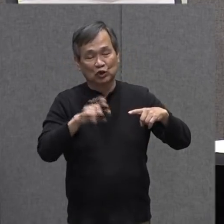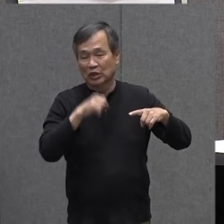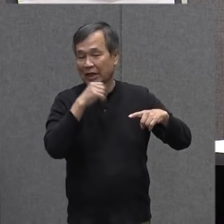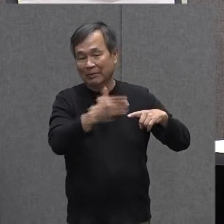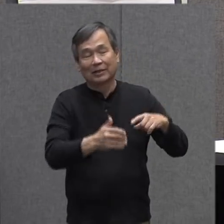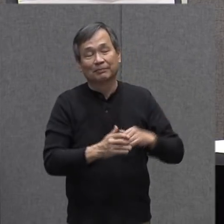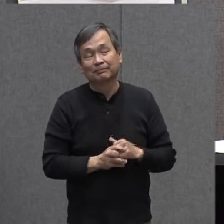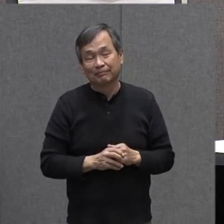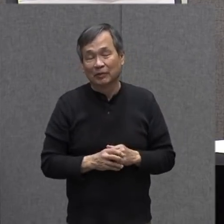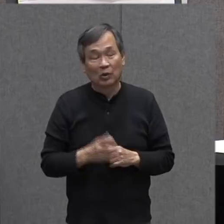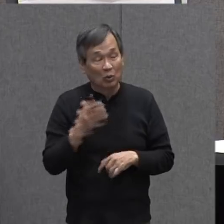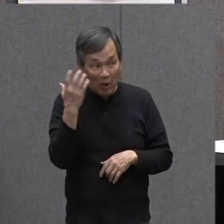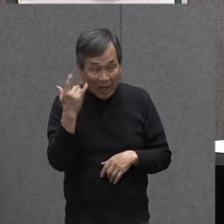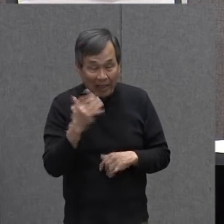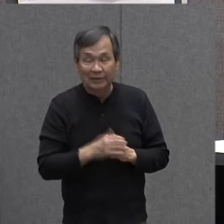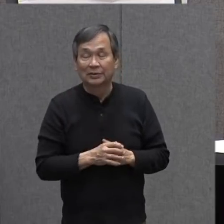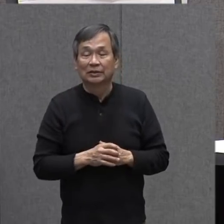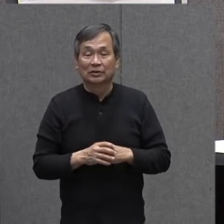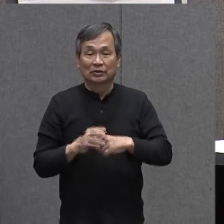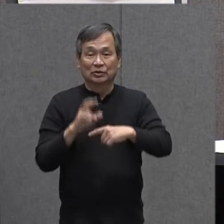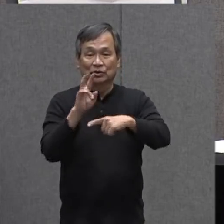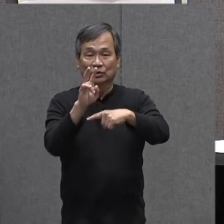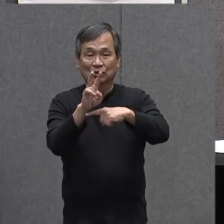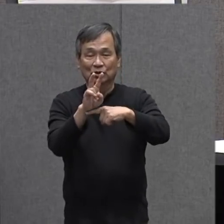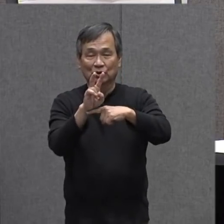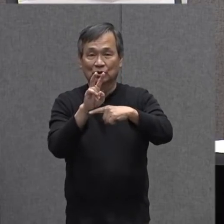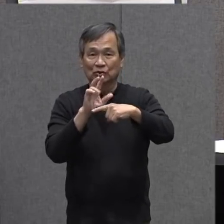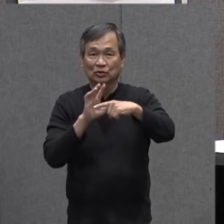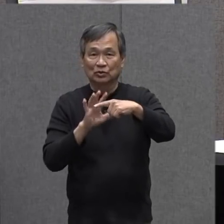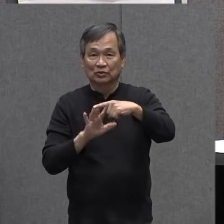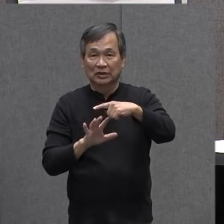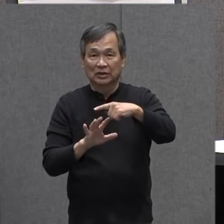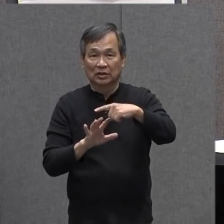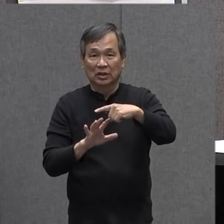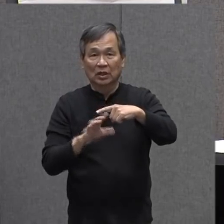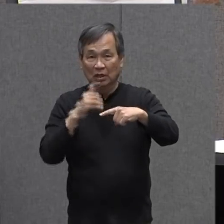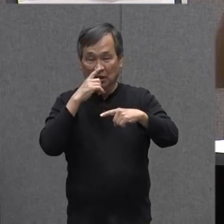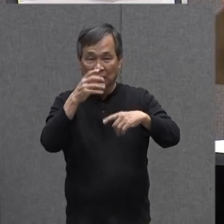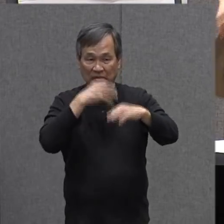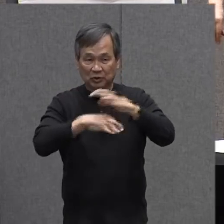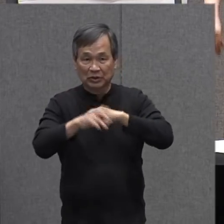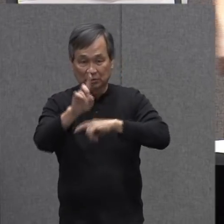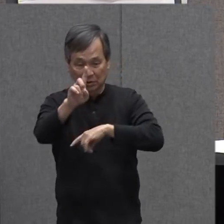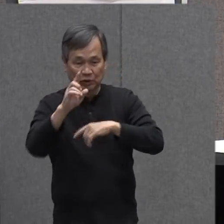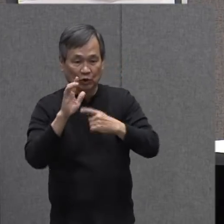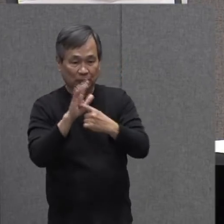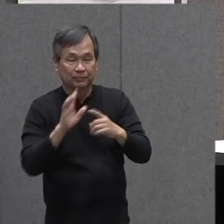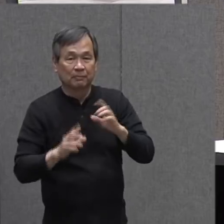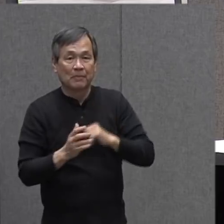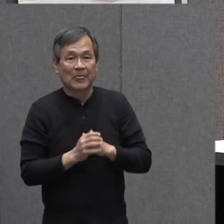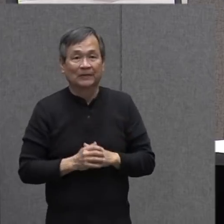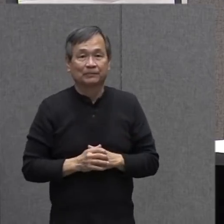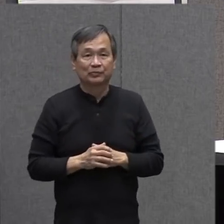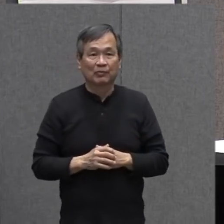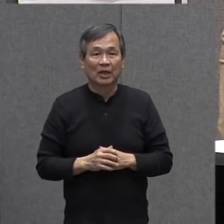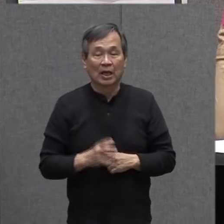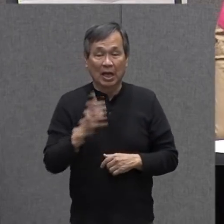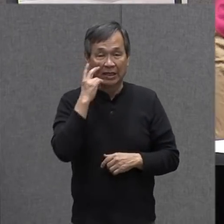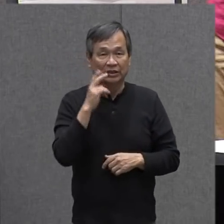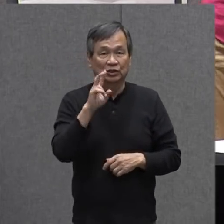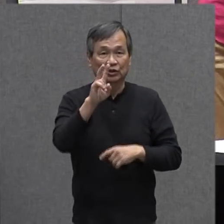have done this particular routine. The routine that we're going to get ready to get set up to do is called Which